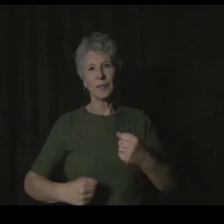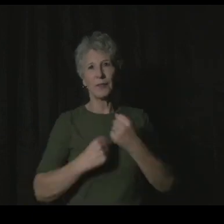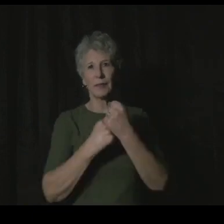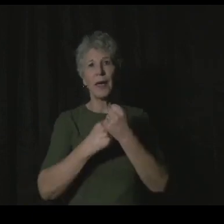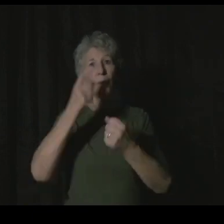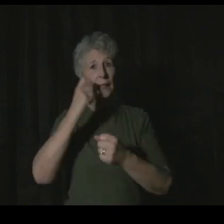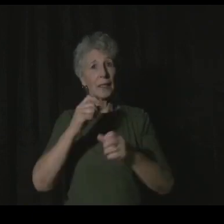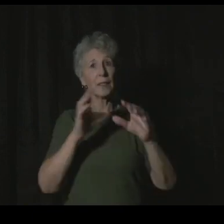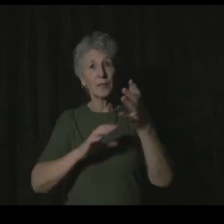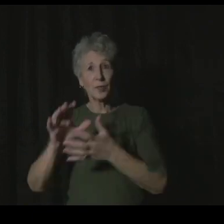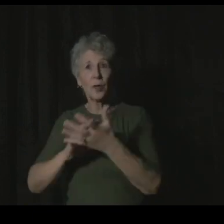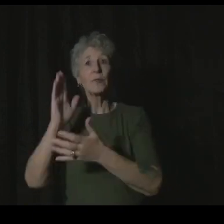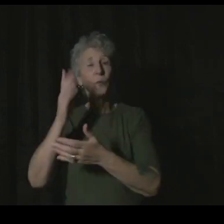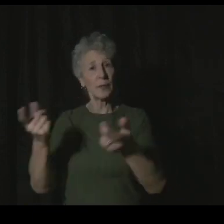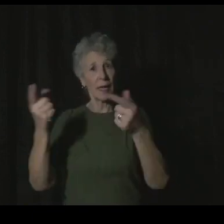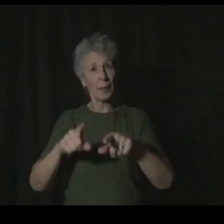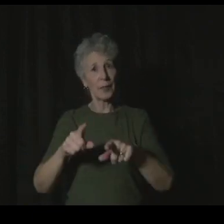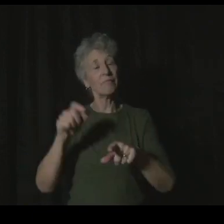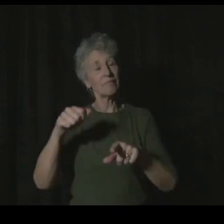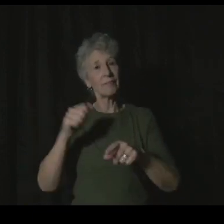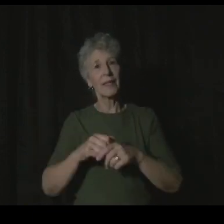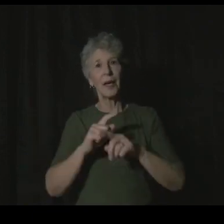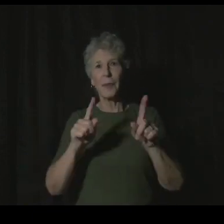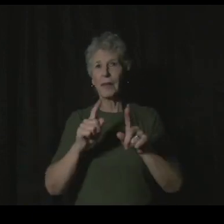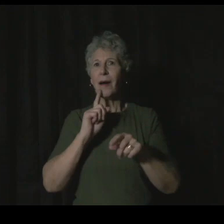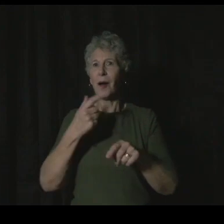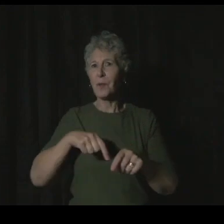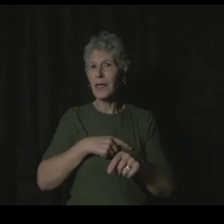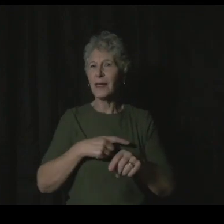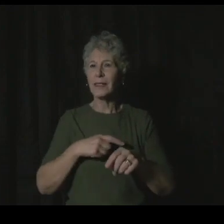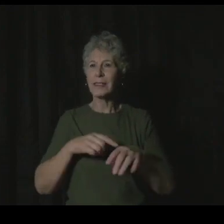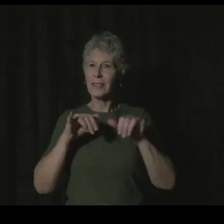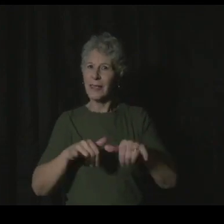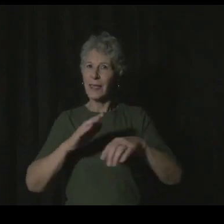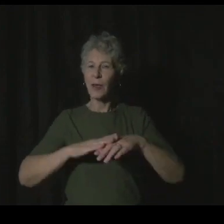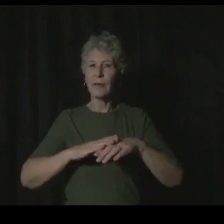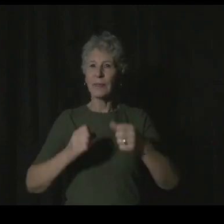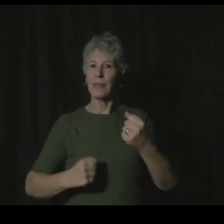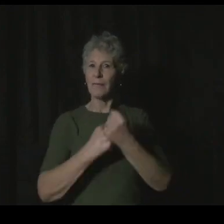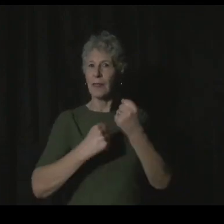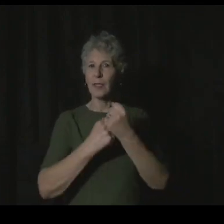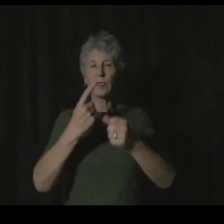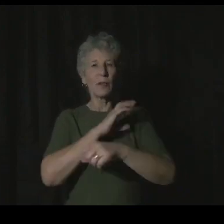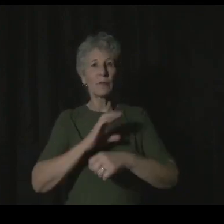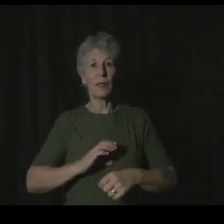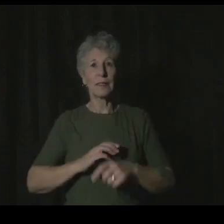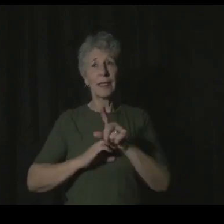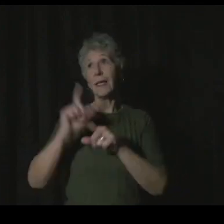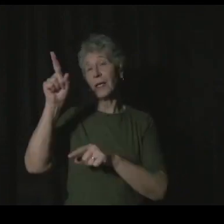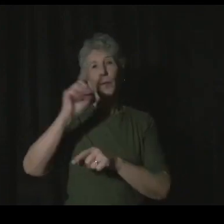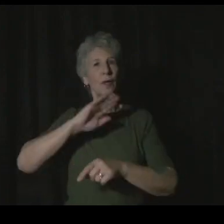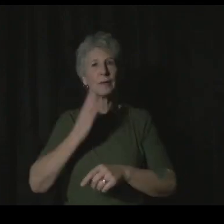storm's going to come. Scripture says it. But when it does, are we built on the firm foundation of Jesus Christ? Because he won't fail us.